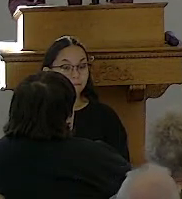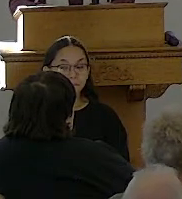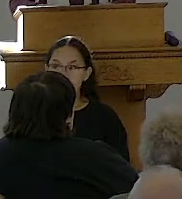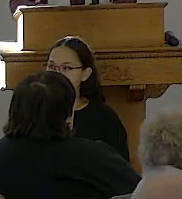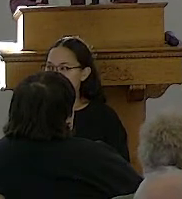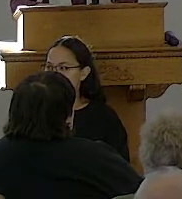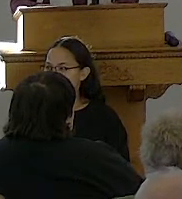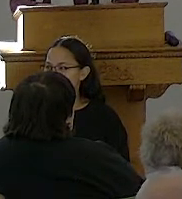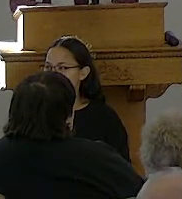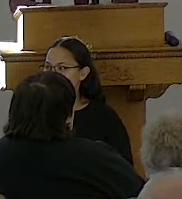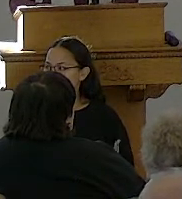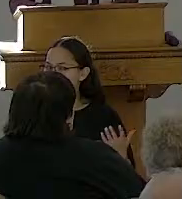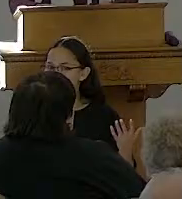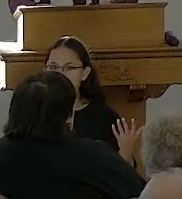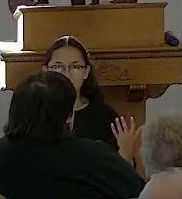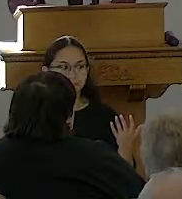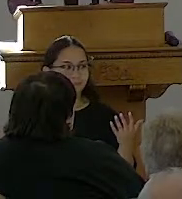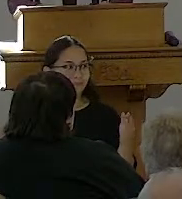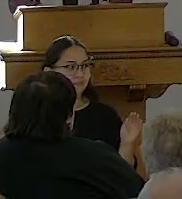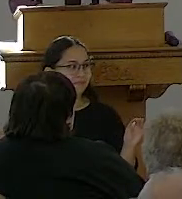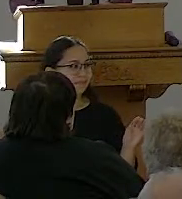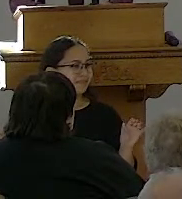I have a magic bowl.